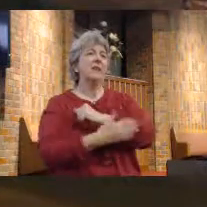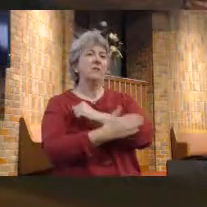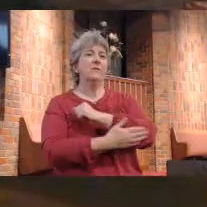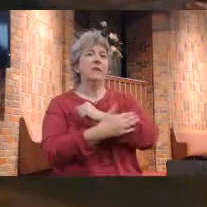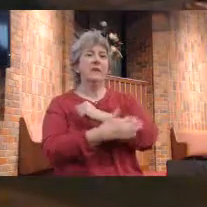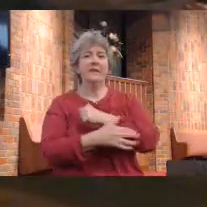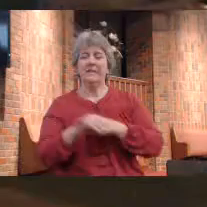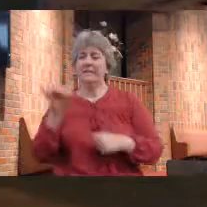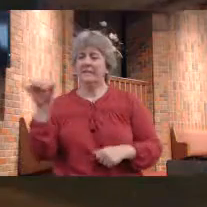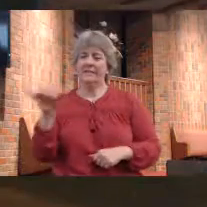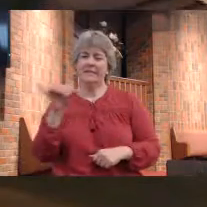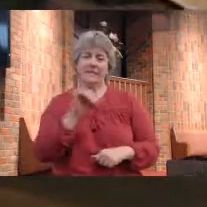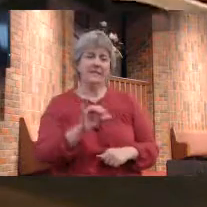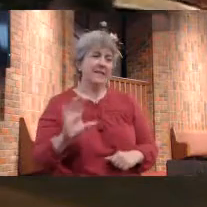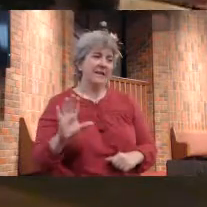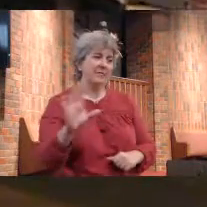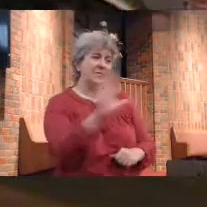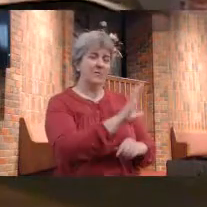descendants be.